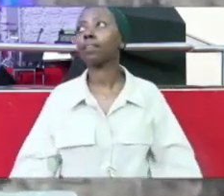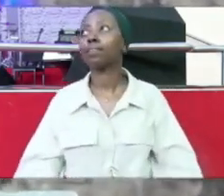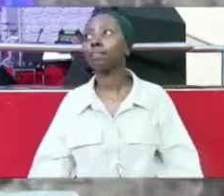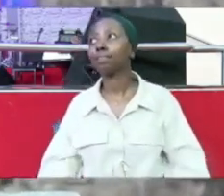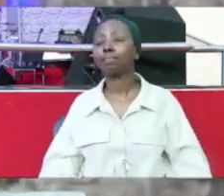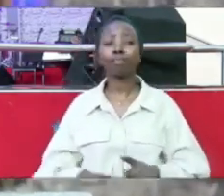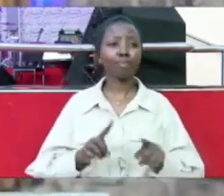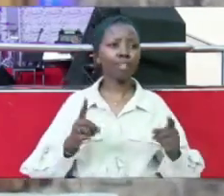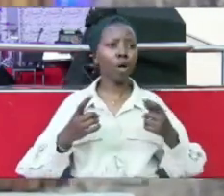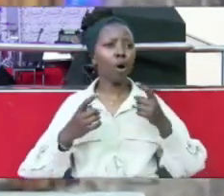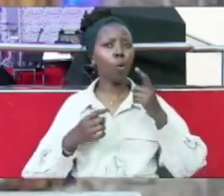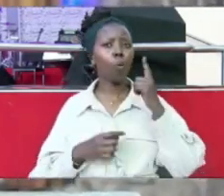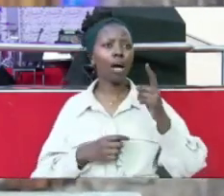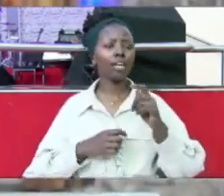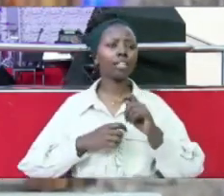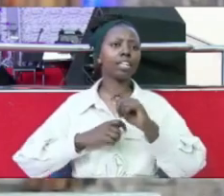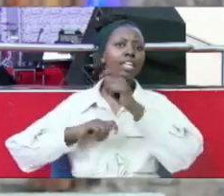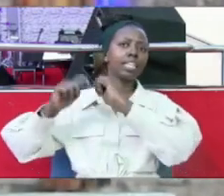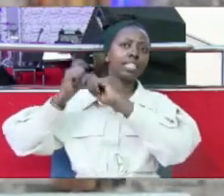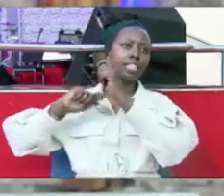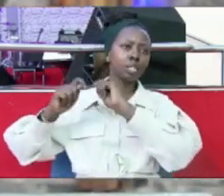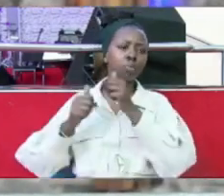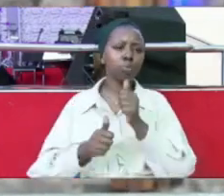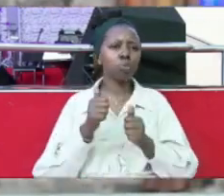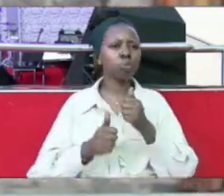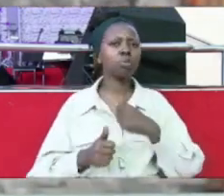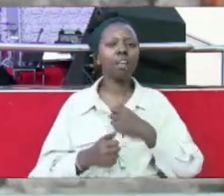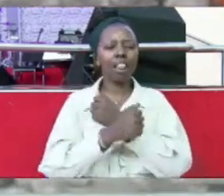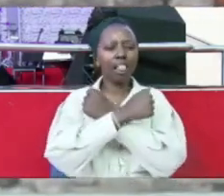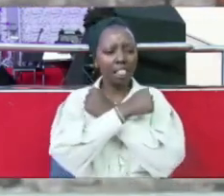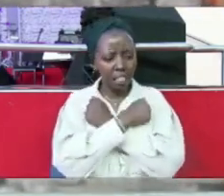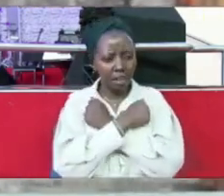one testimony that I like giving. Lakini kuna ushuhuda mmoja ambao